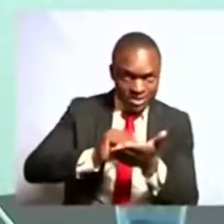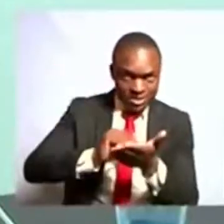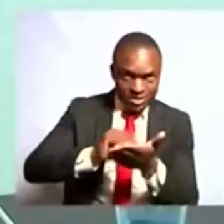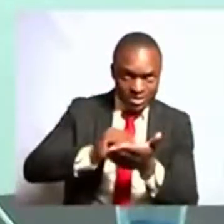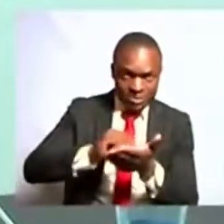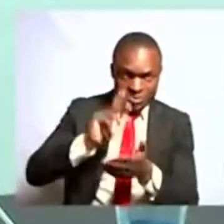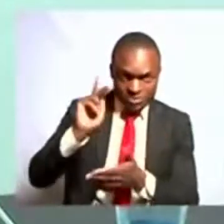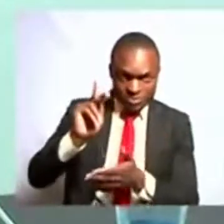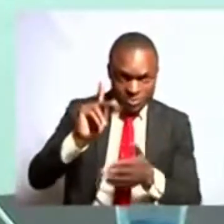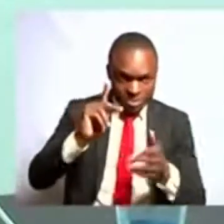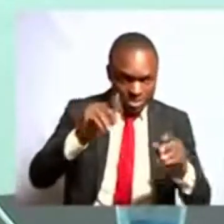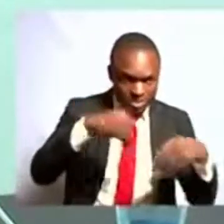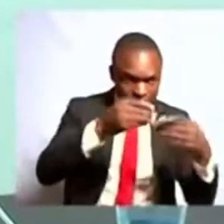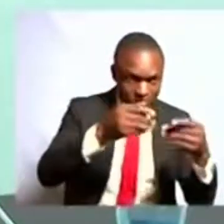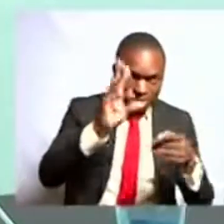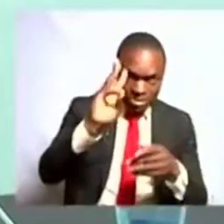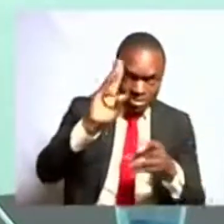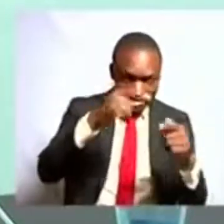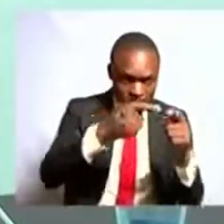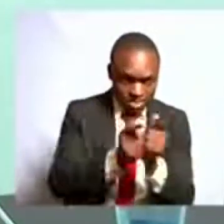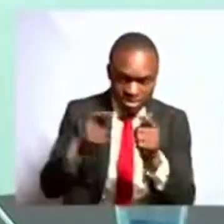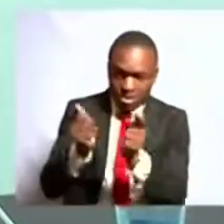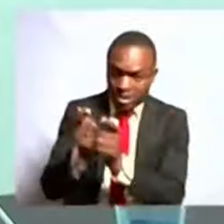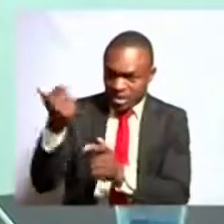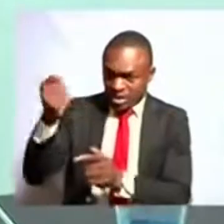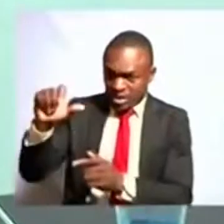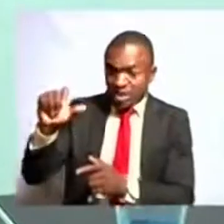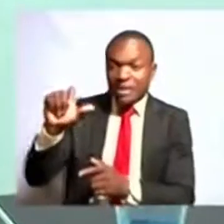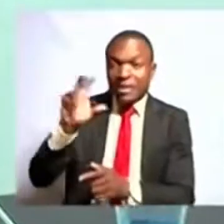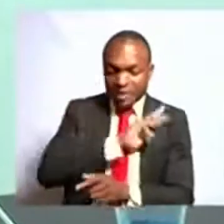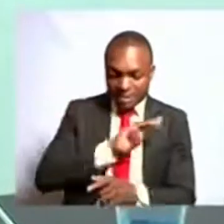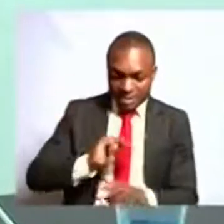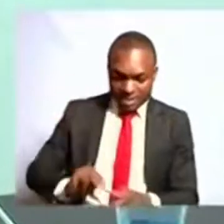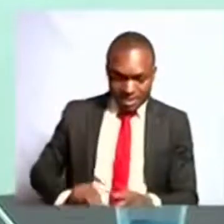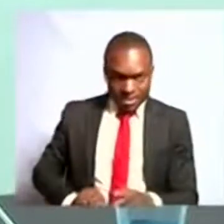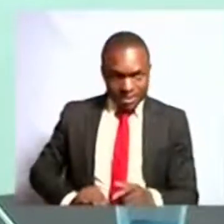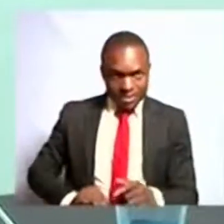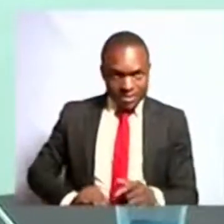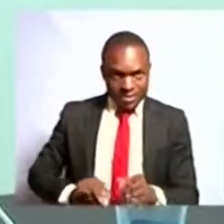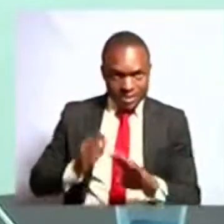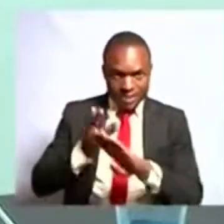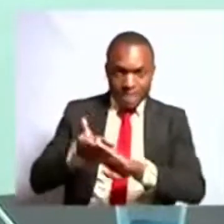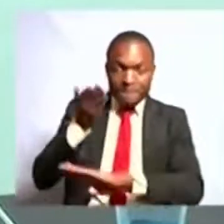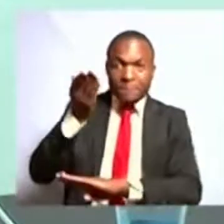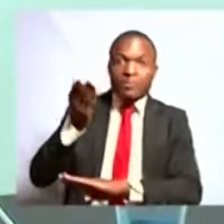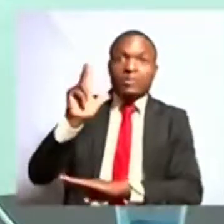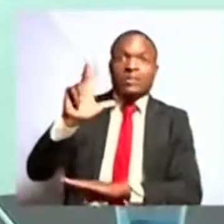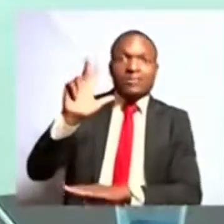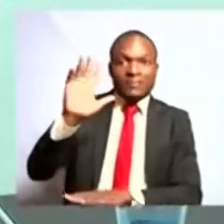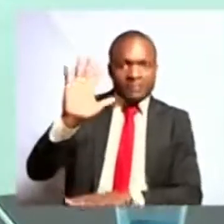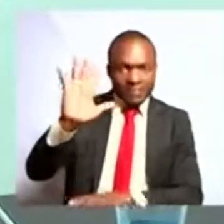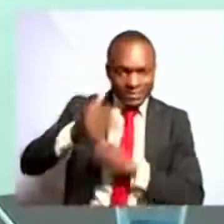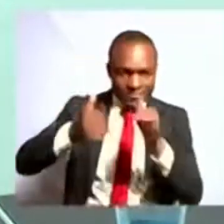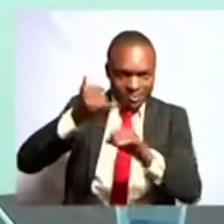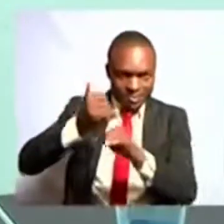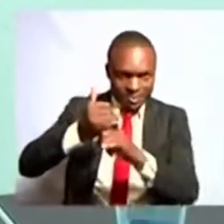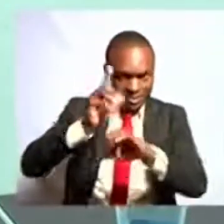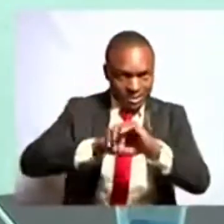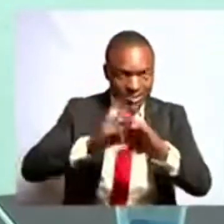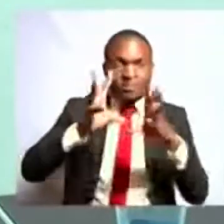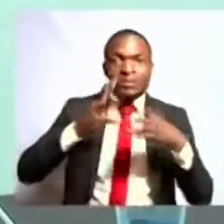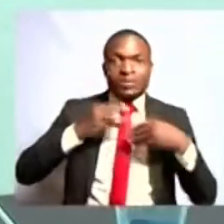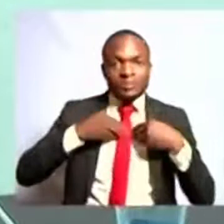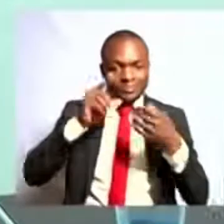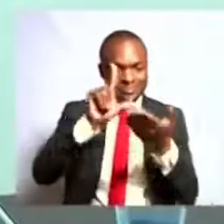groups that had 10 members who were above prescribed age of 35 years by the time of receiving the loans.